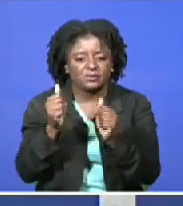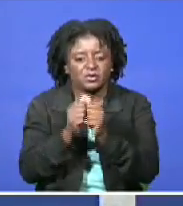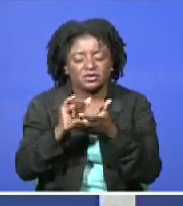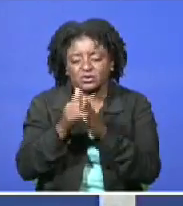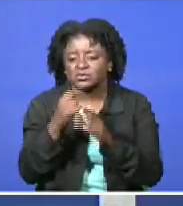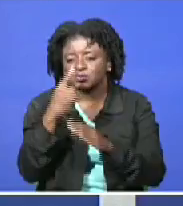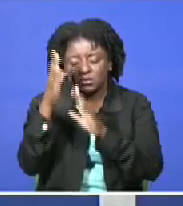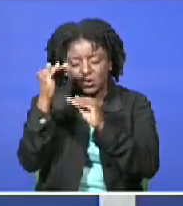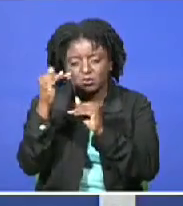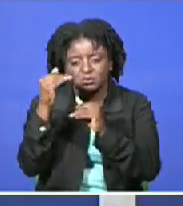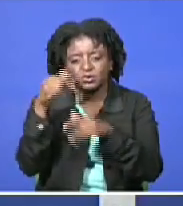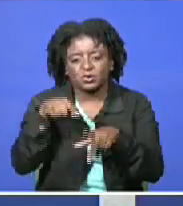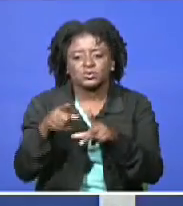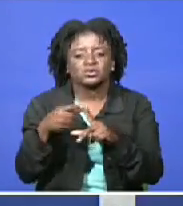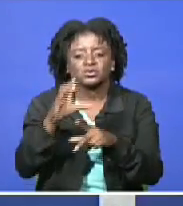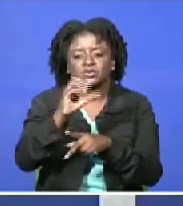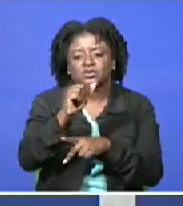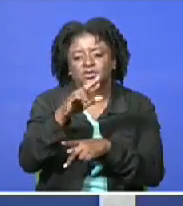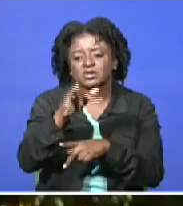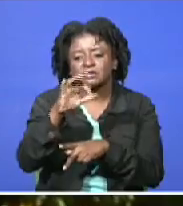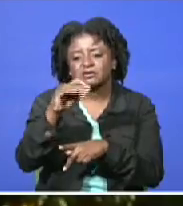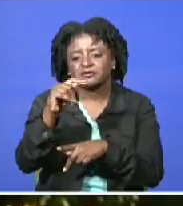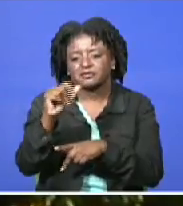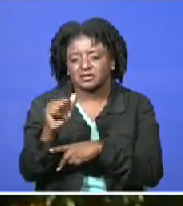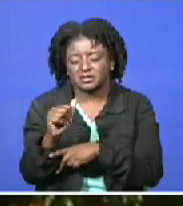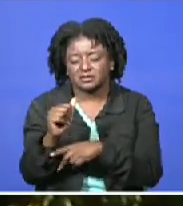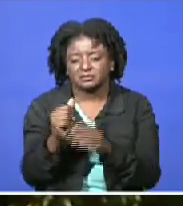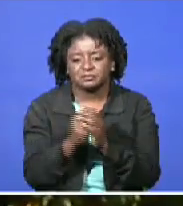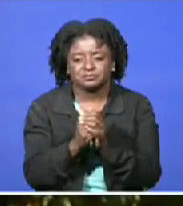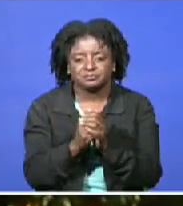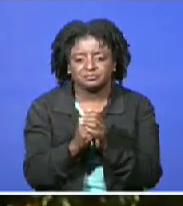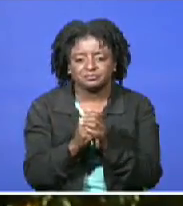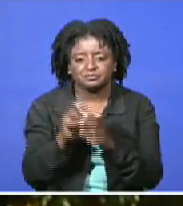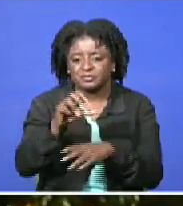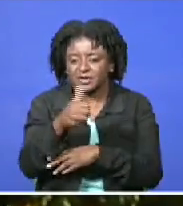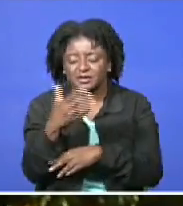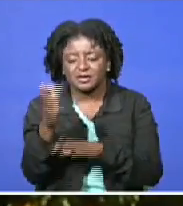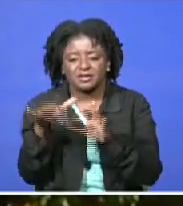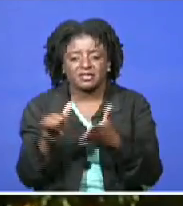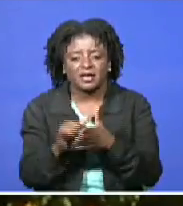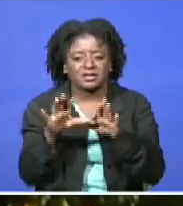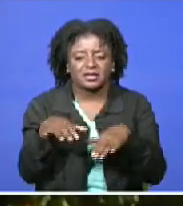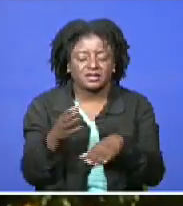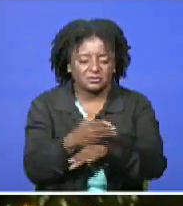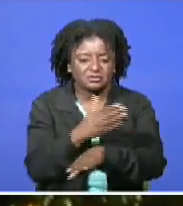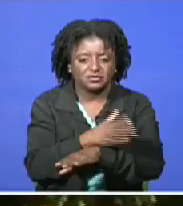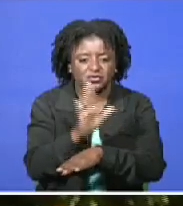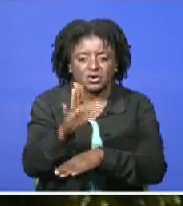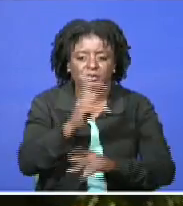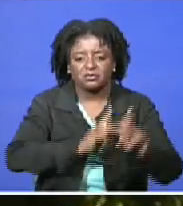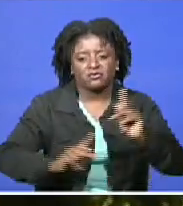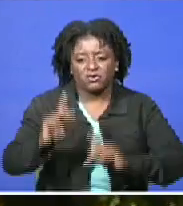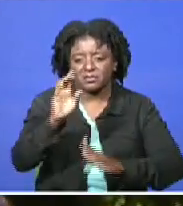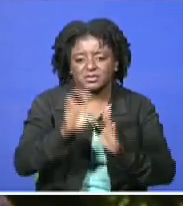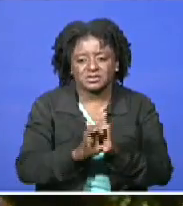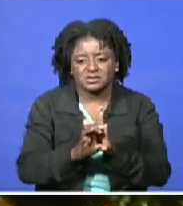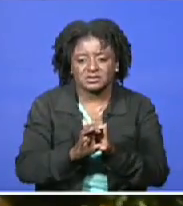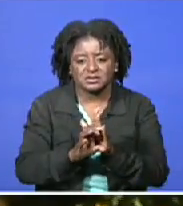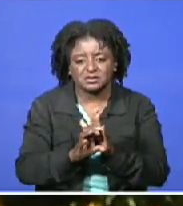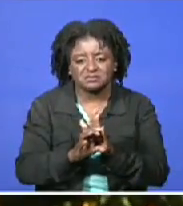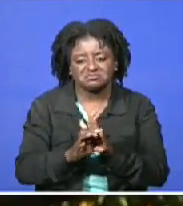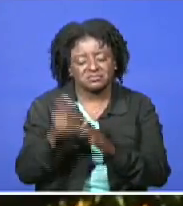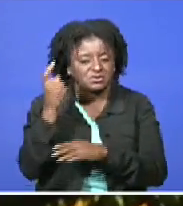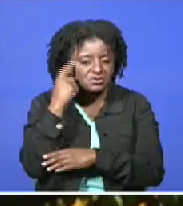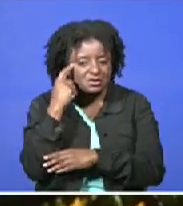take from what they can't. Anything that can enhance your performance as an athlete would be considered